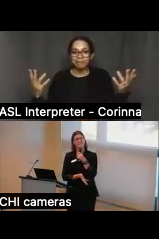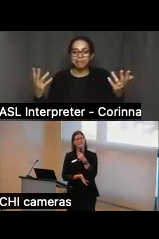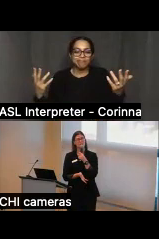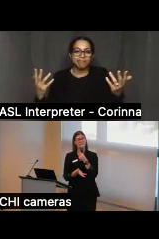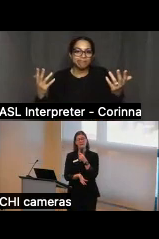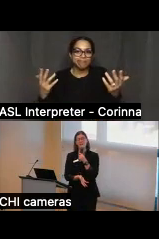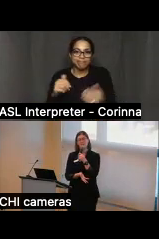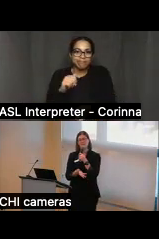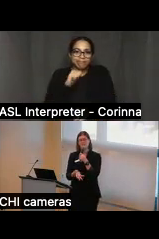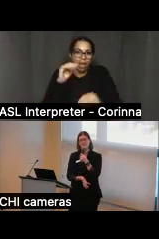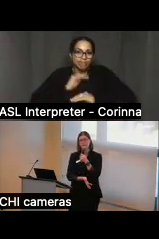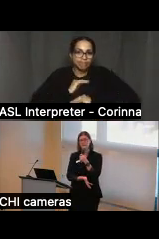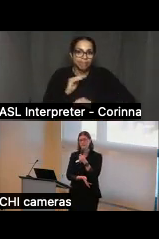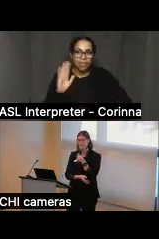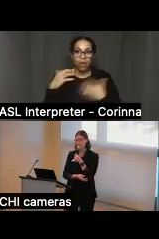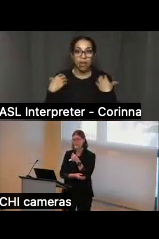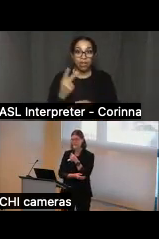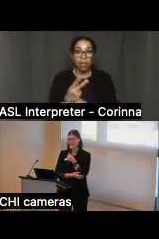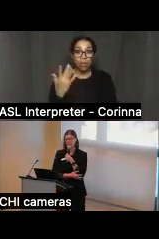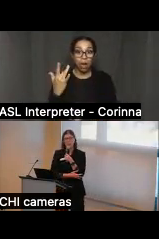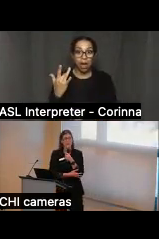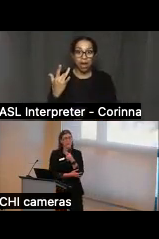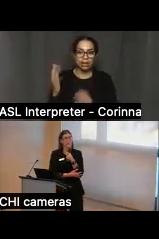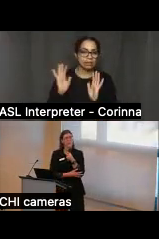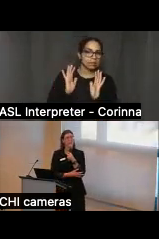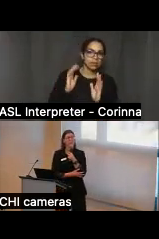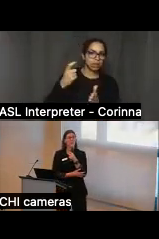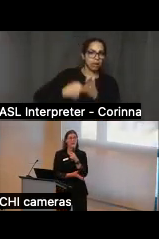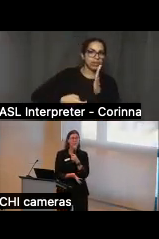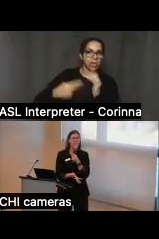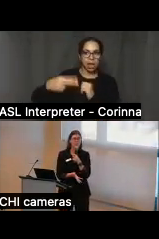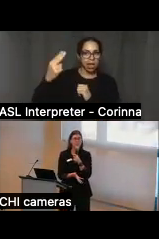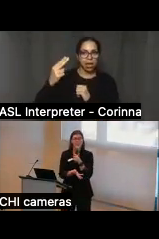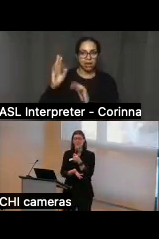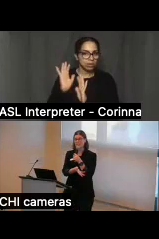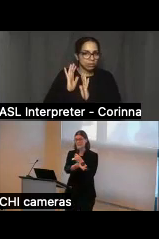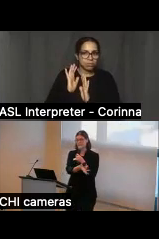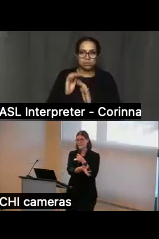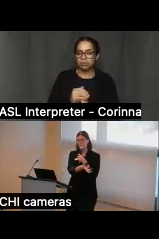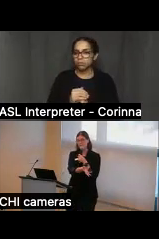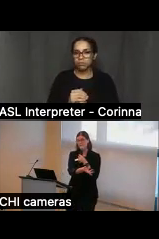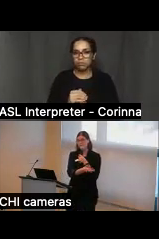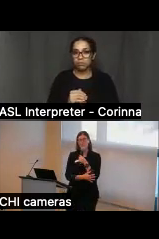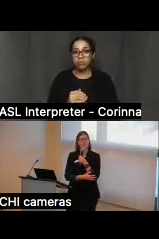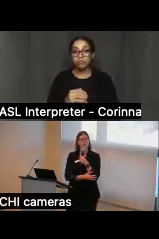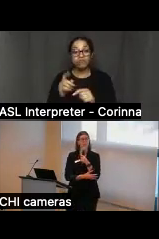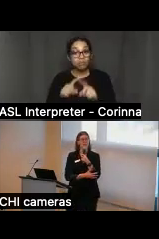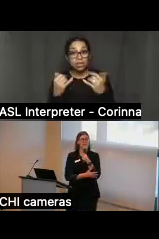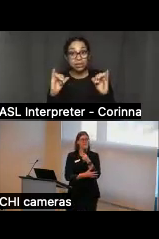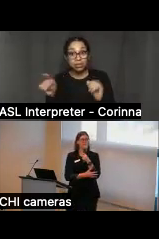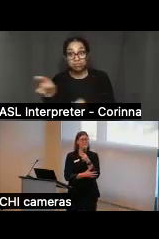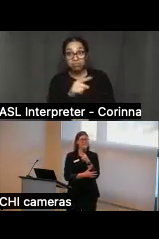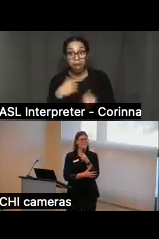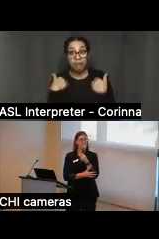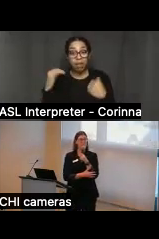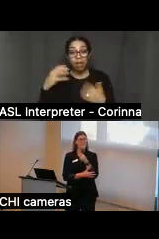needed in the last year because of fear of cost. But just because you have coverage, that doesn't make you immune to this issue. As